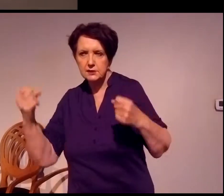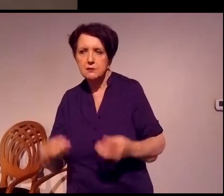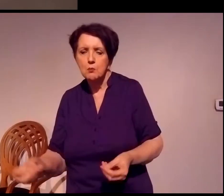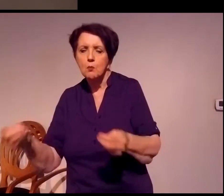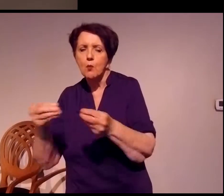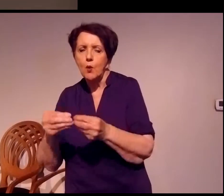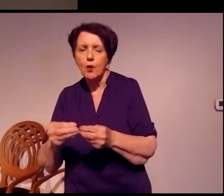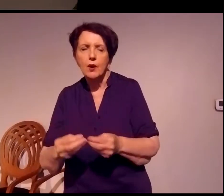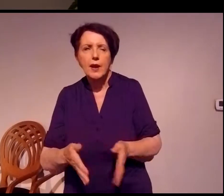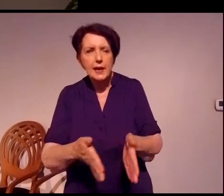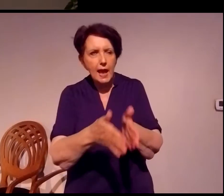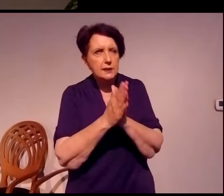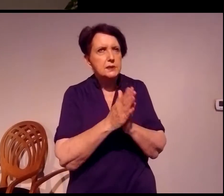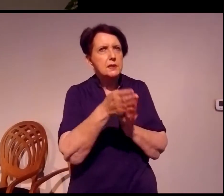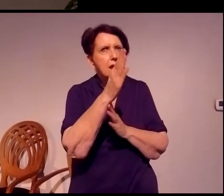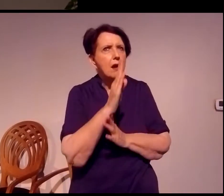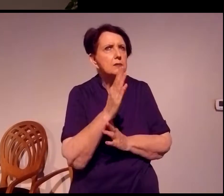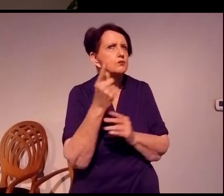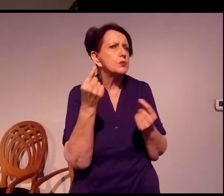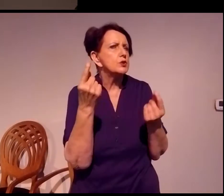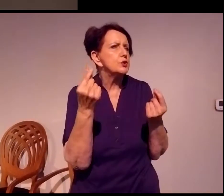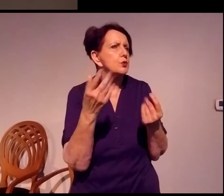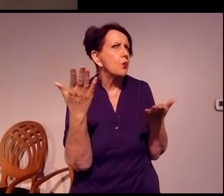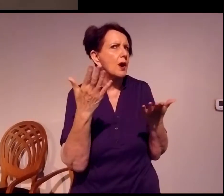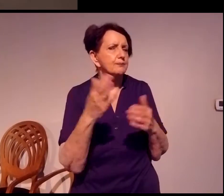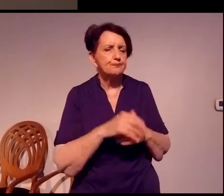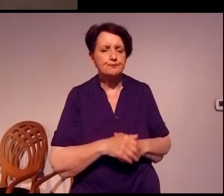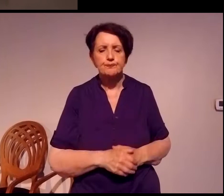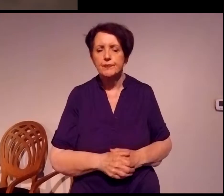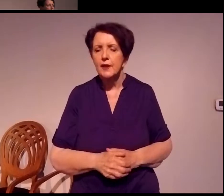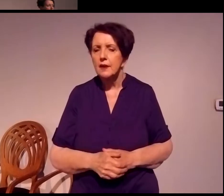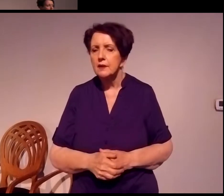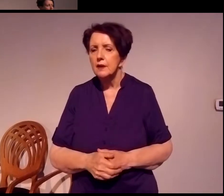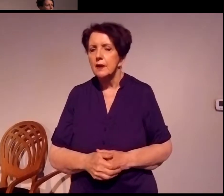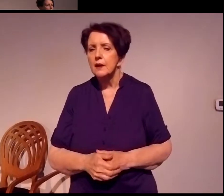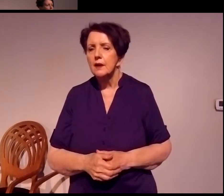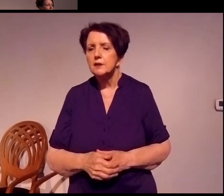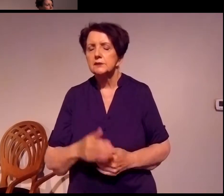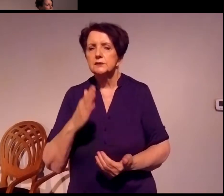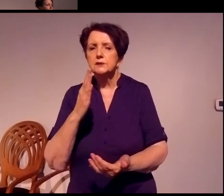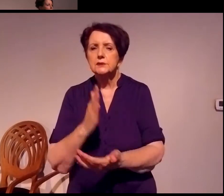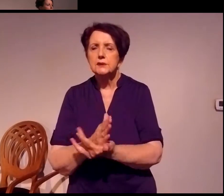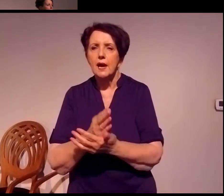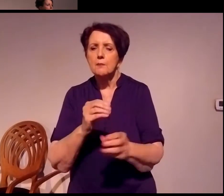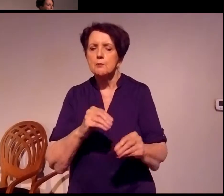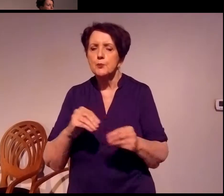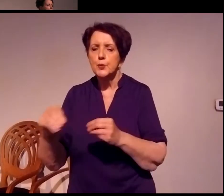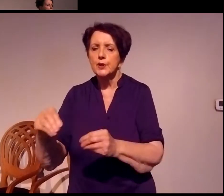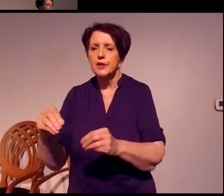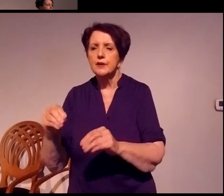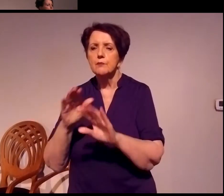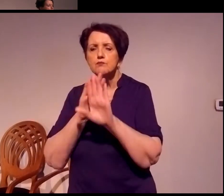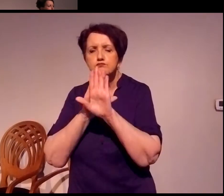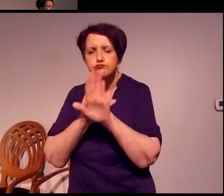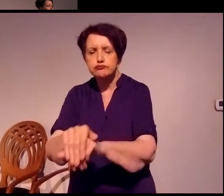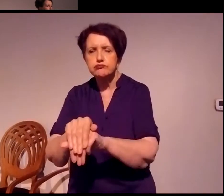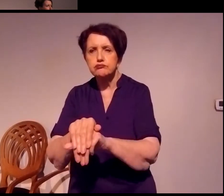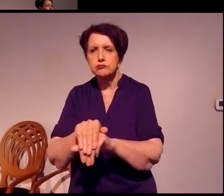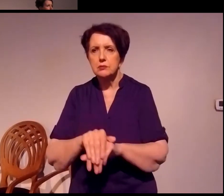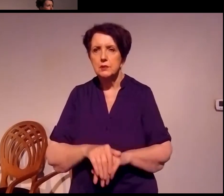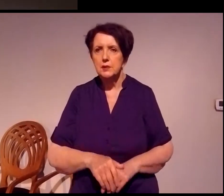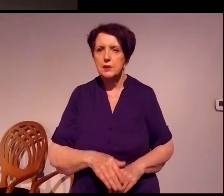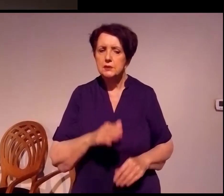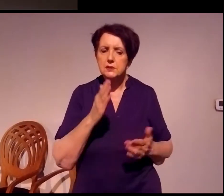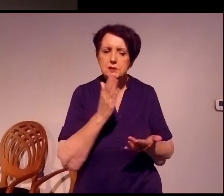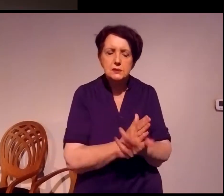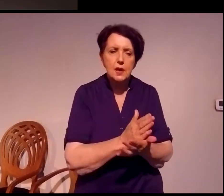did God want me to do? And one of the things that came in was stop putting yourself down. Stop beating yourself